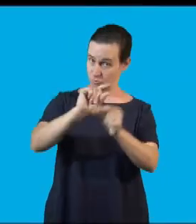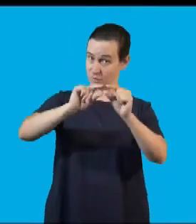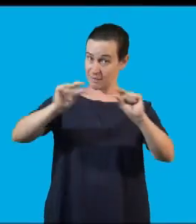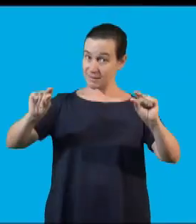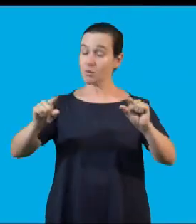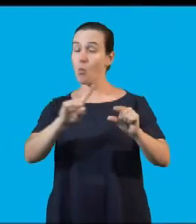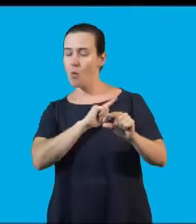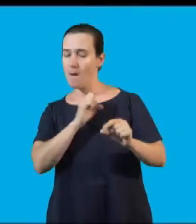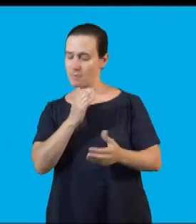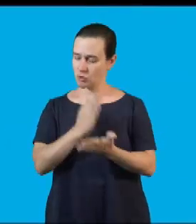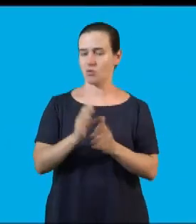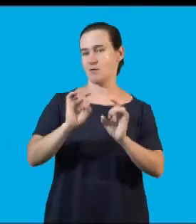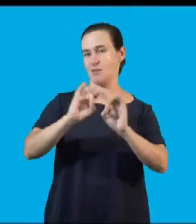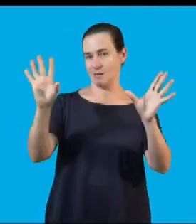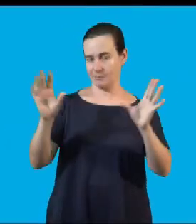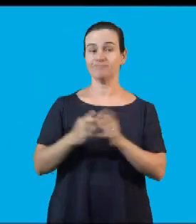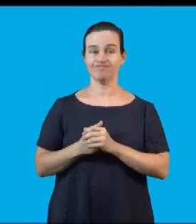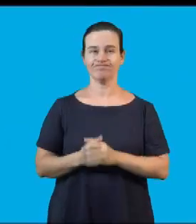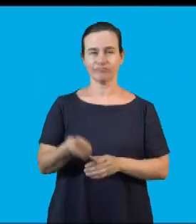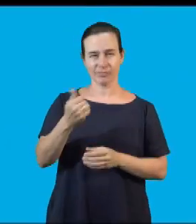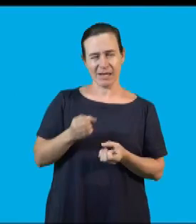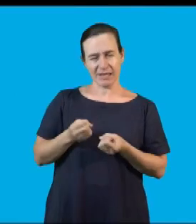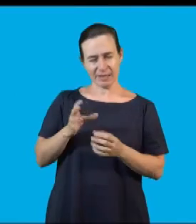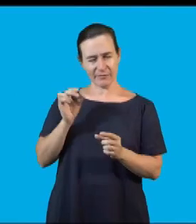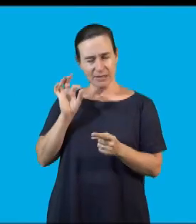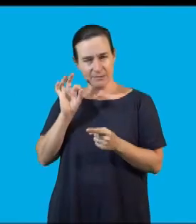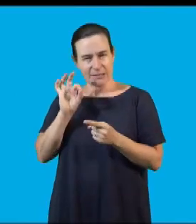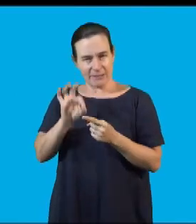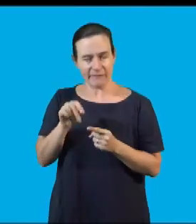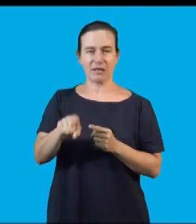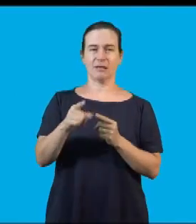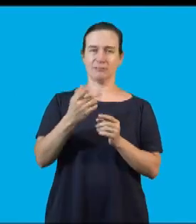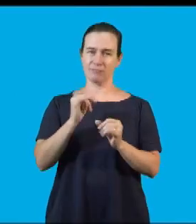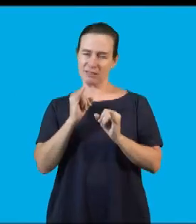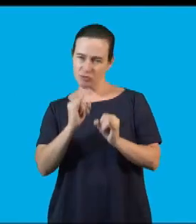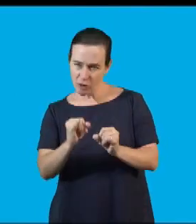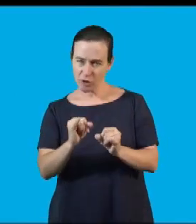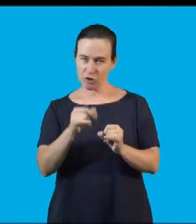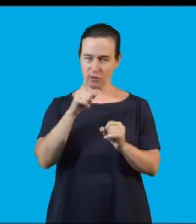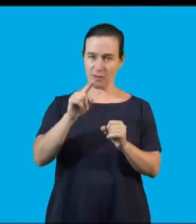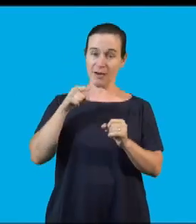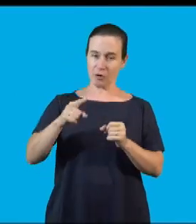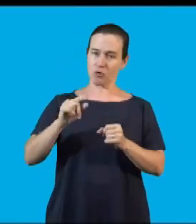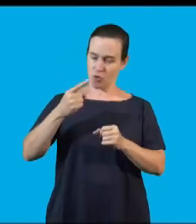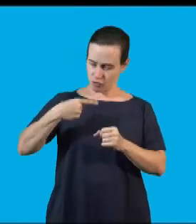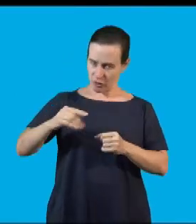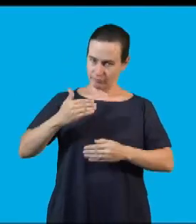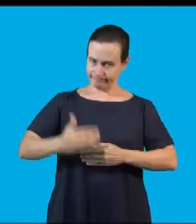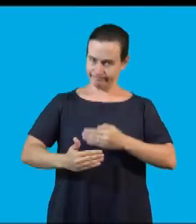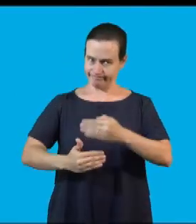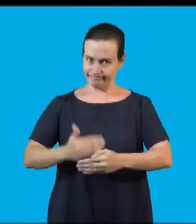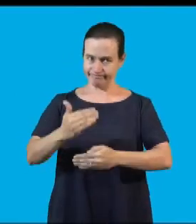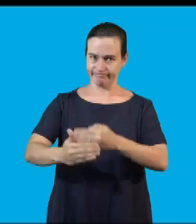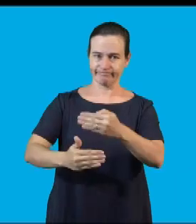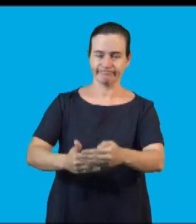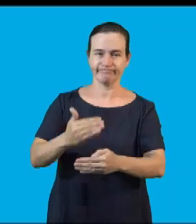full sentences to ensure clarity. Provide specific instructions in the correct order. Always